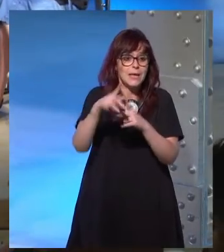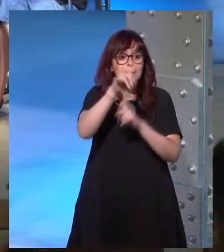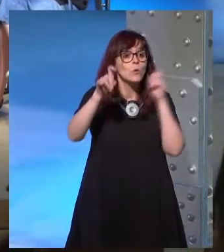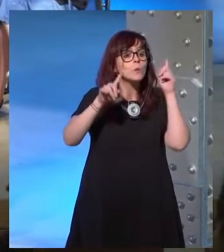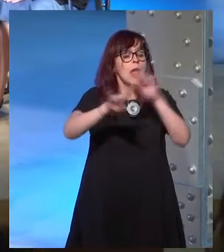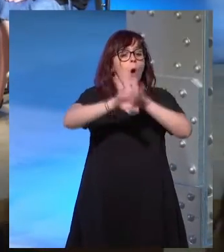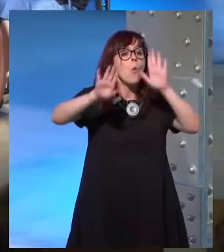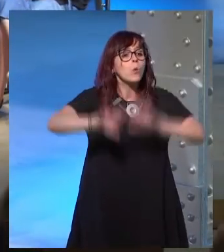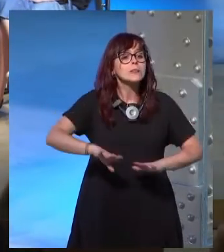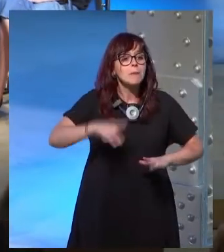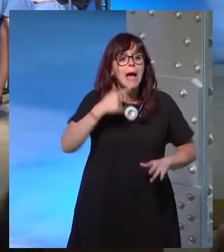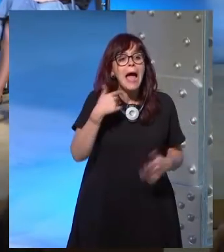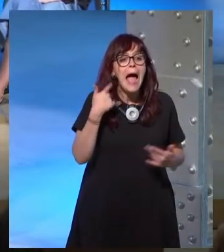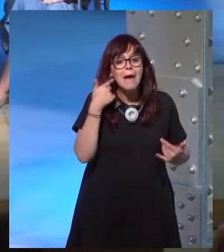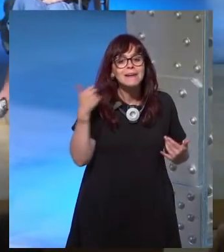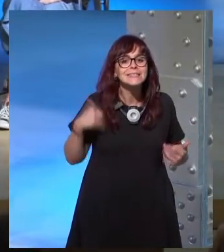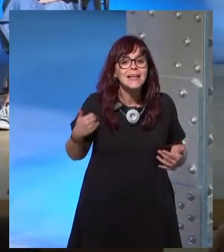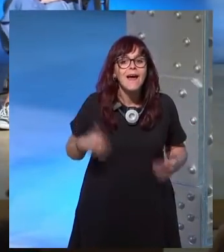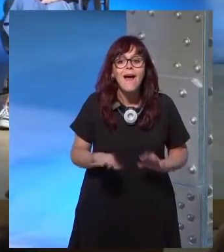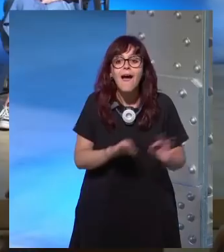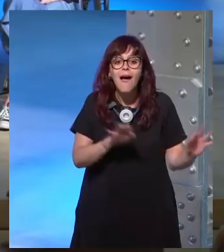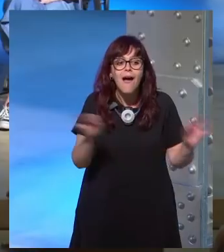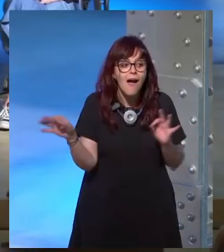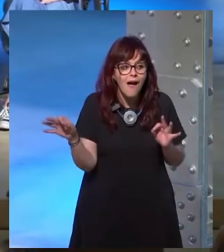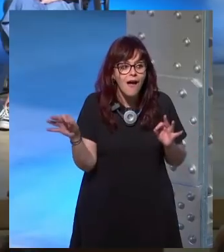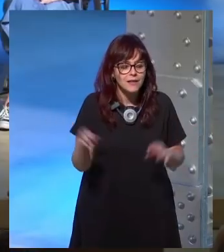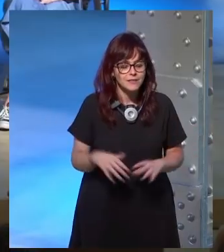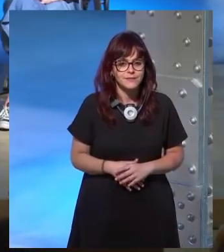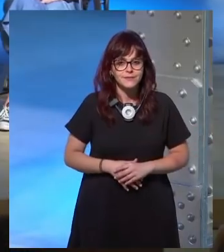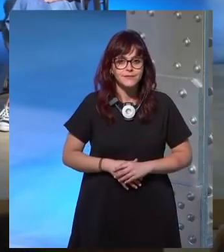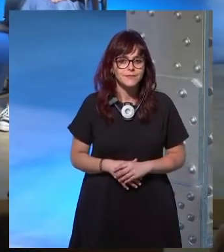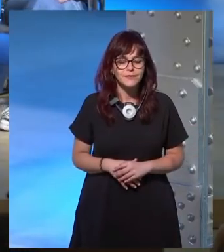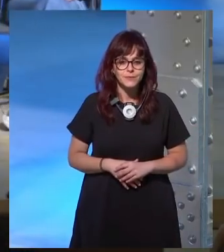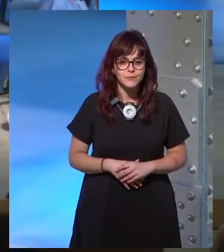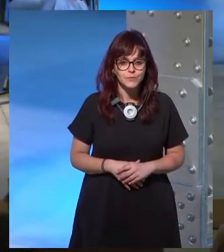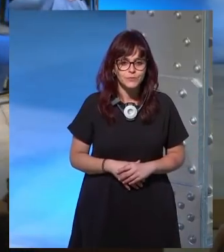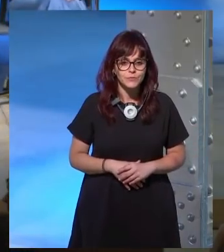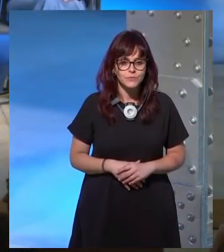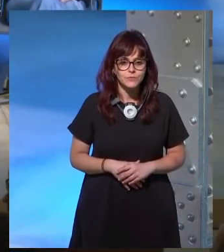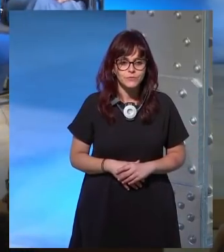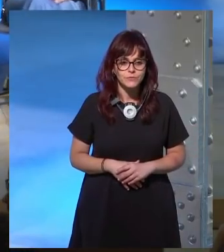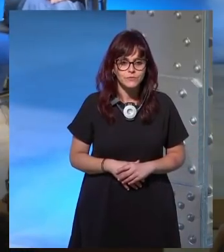And I think we have the last question over here.